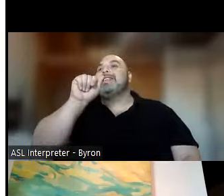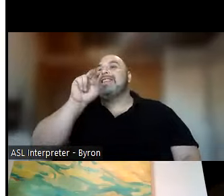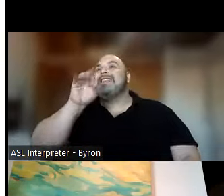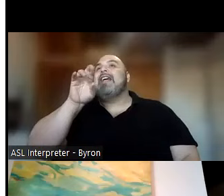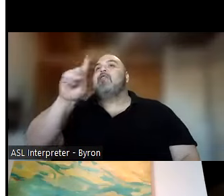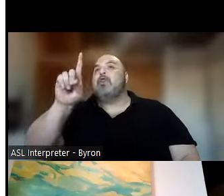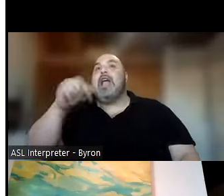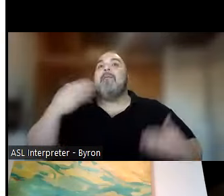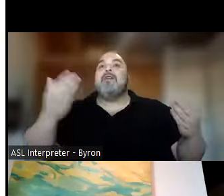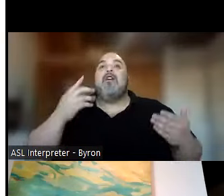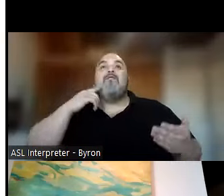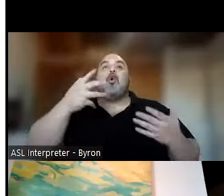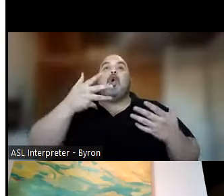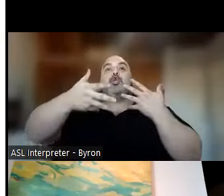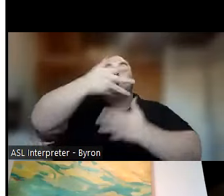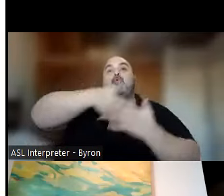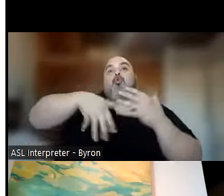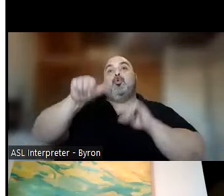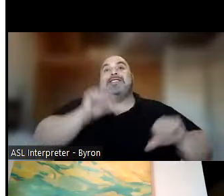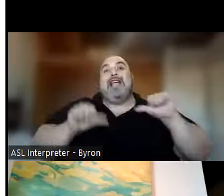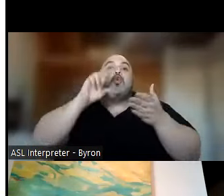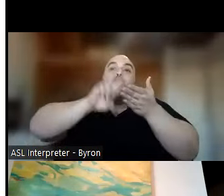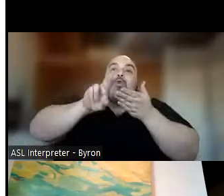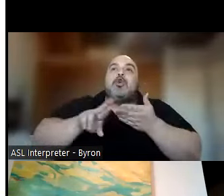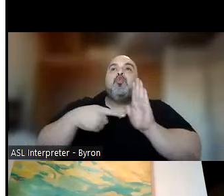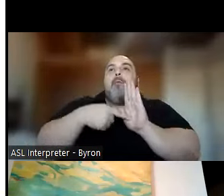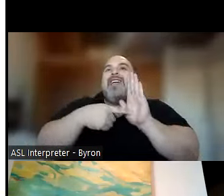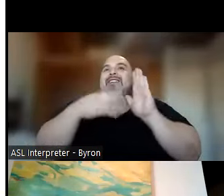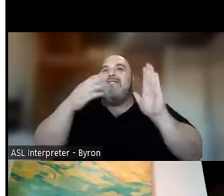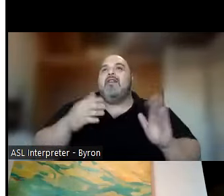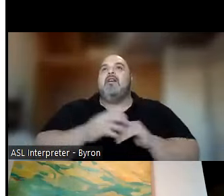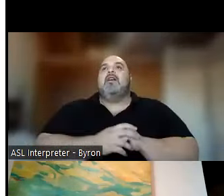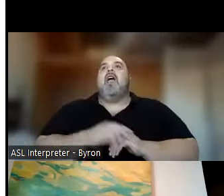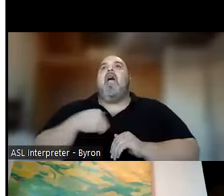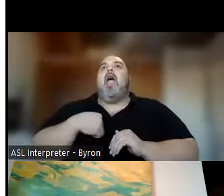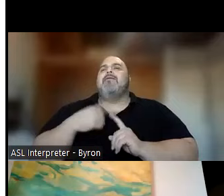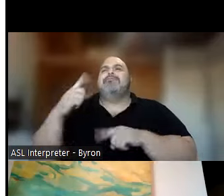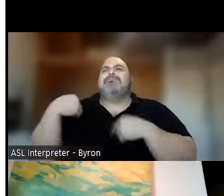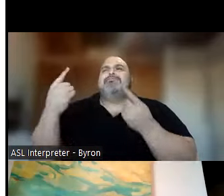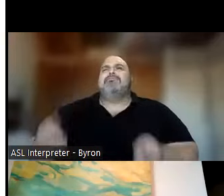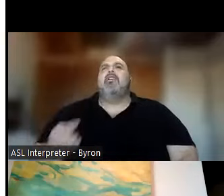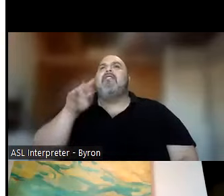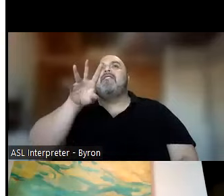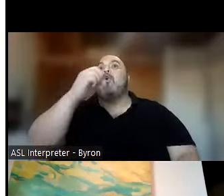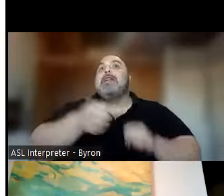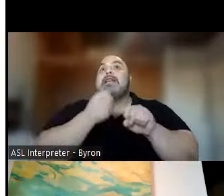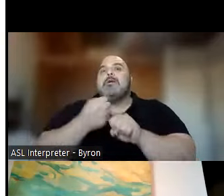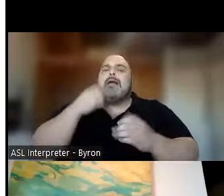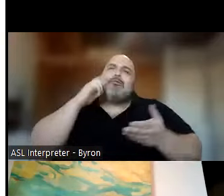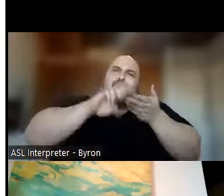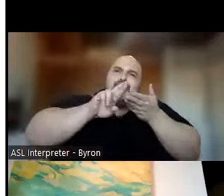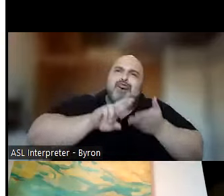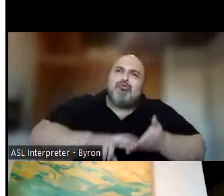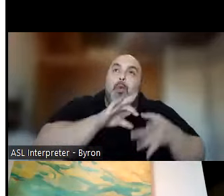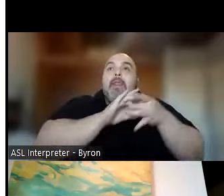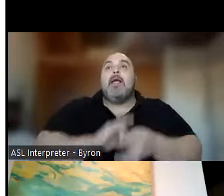social science research representative. I've done research for the last probably 40 years now on